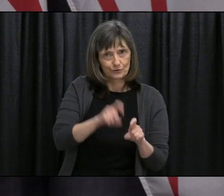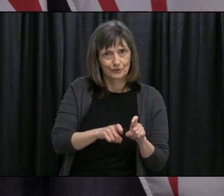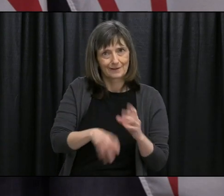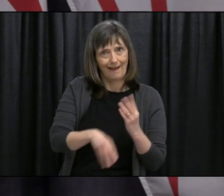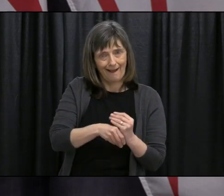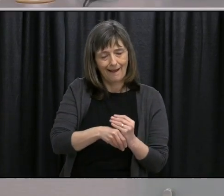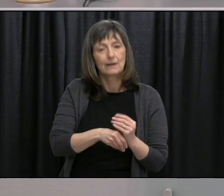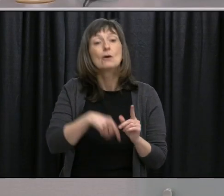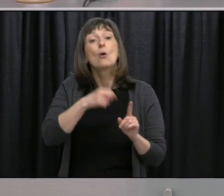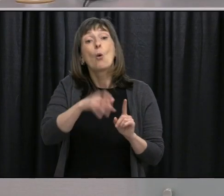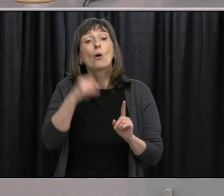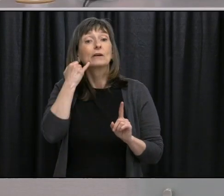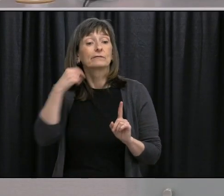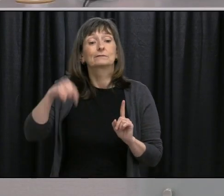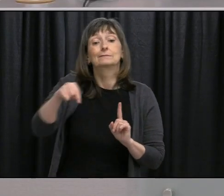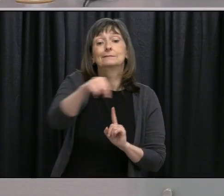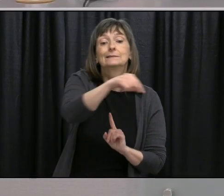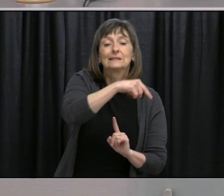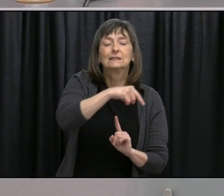Thank you.